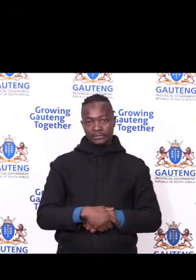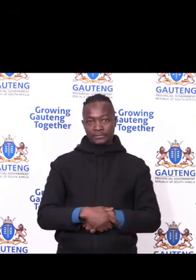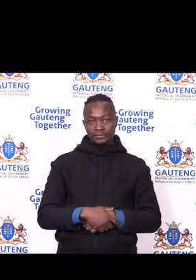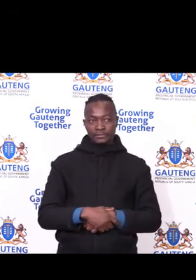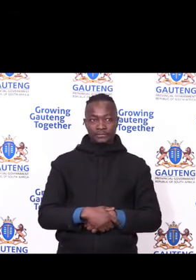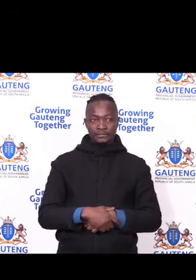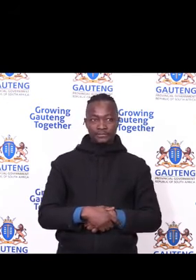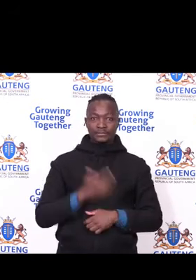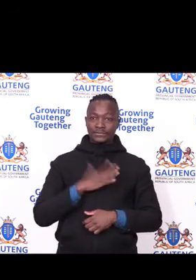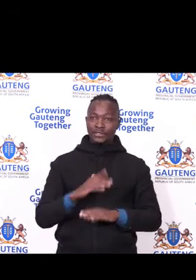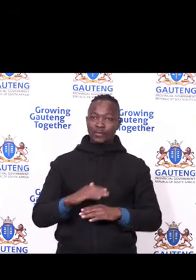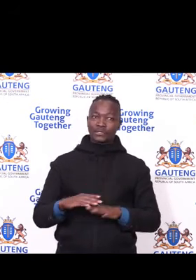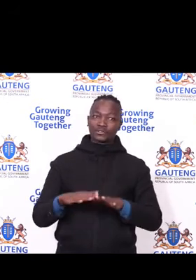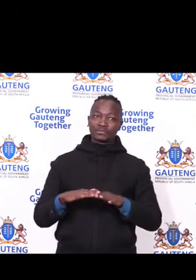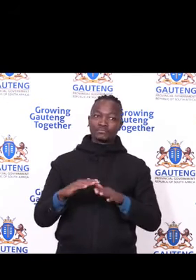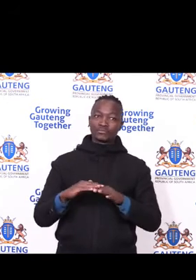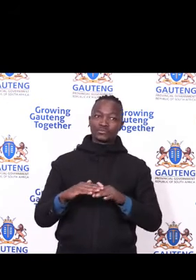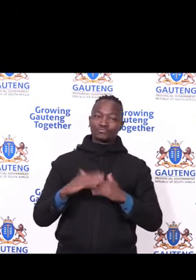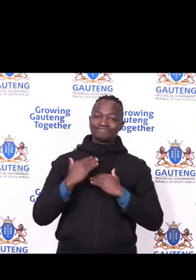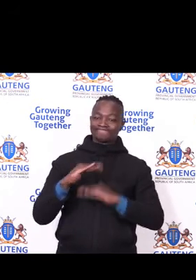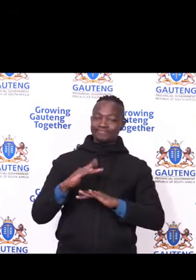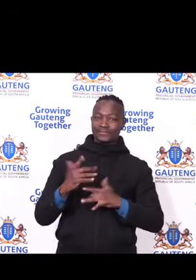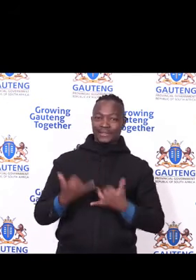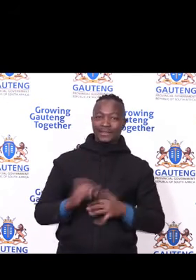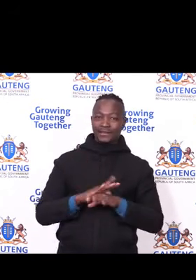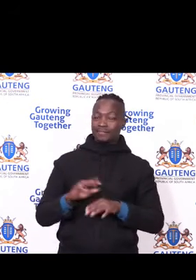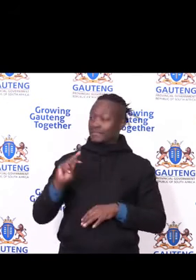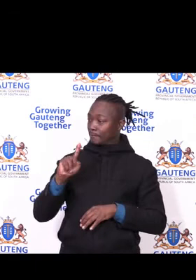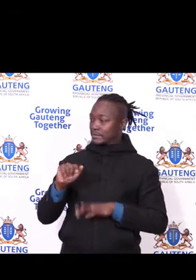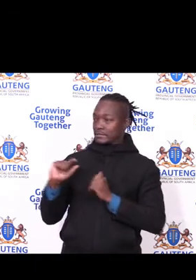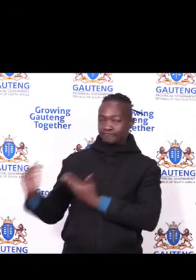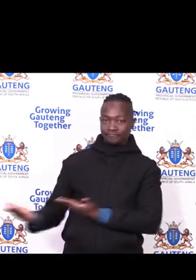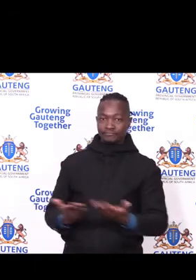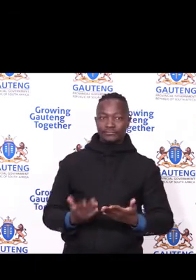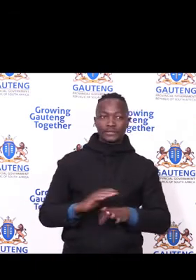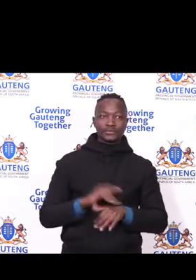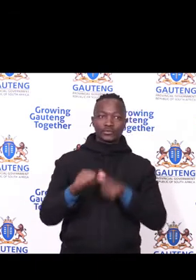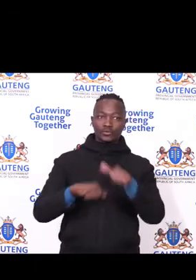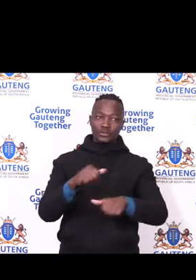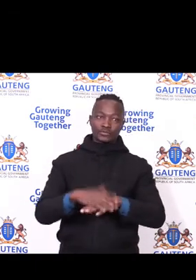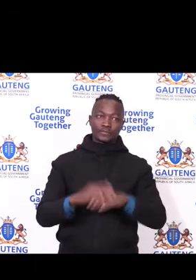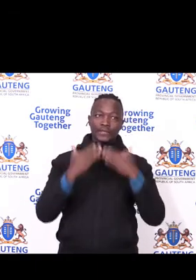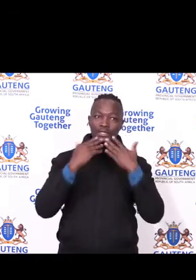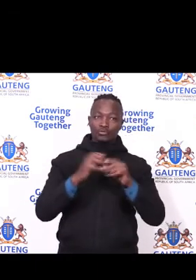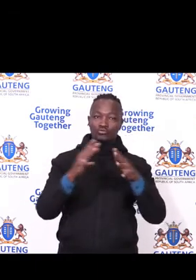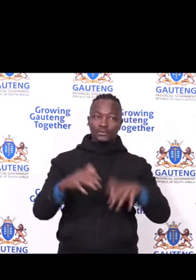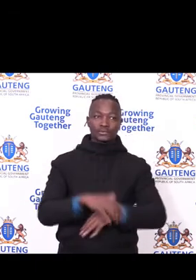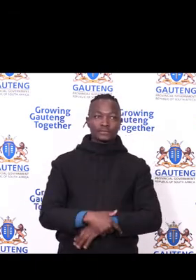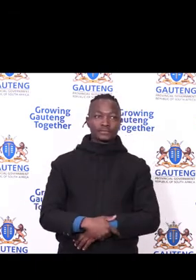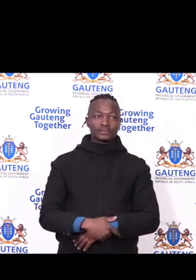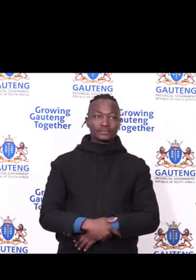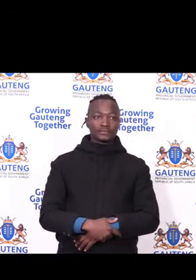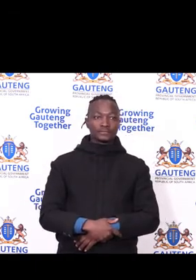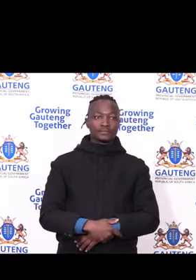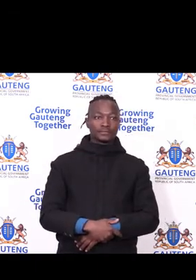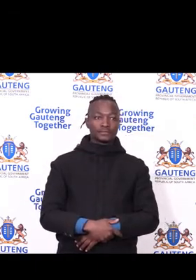I want to leave it here, and Ms. Masuku, you can come and have your concluding remarks. Thank you so much.